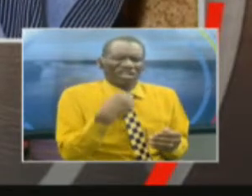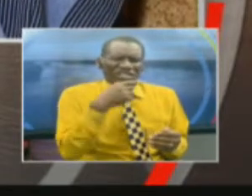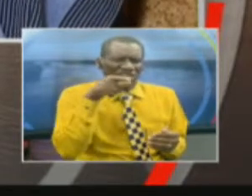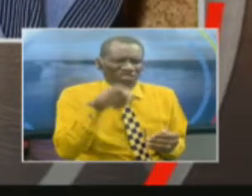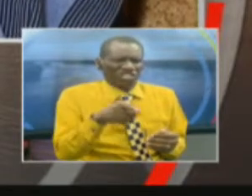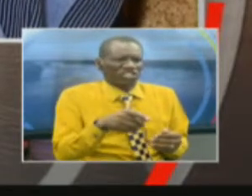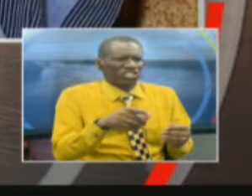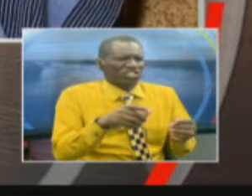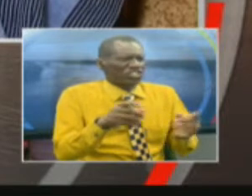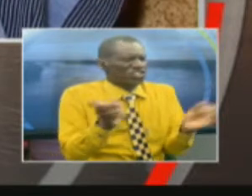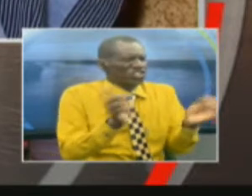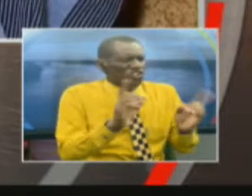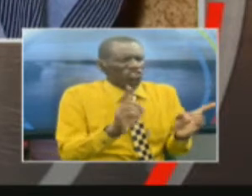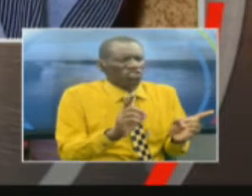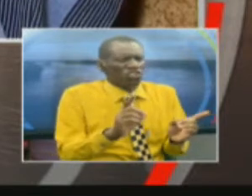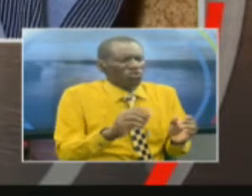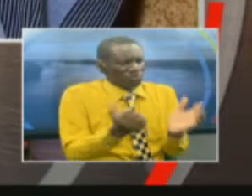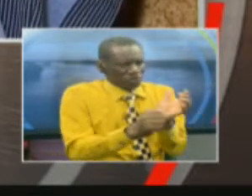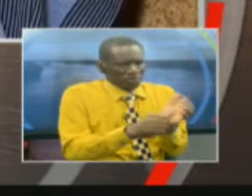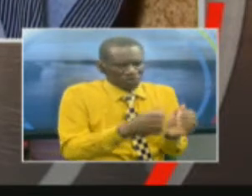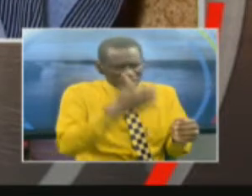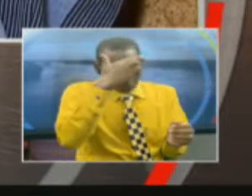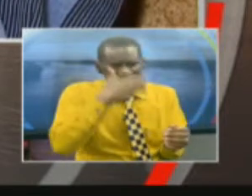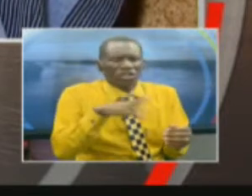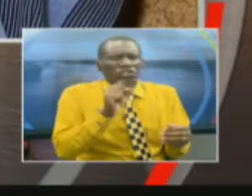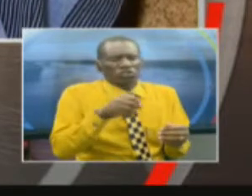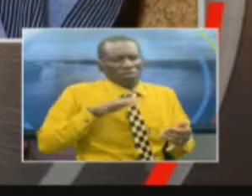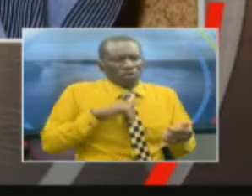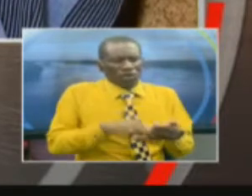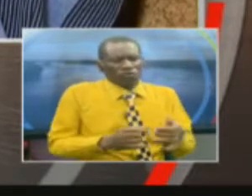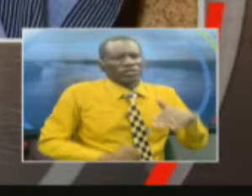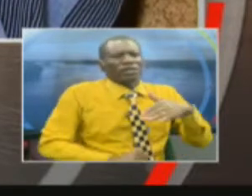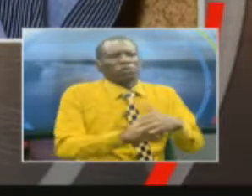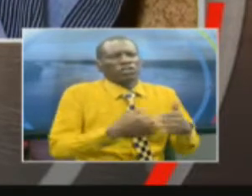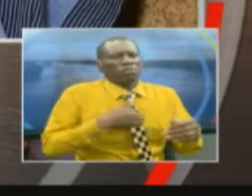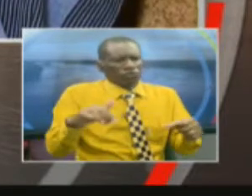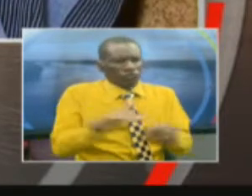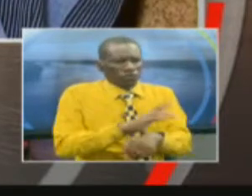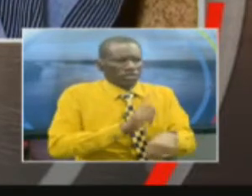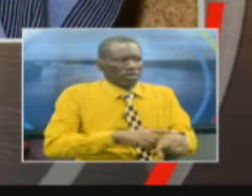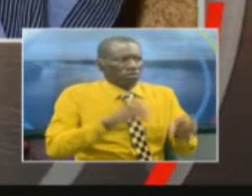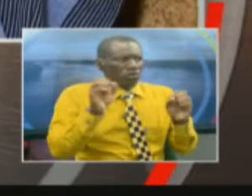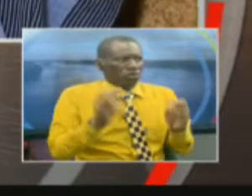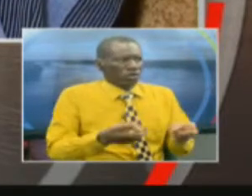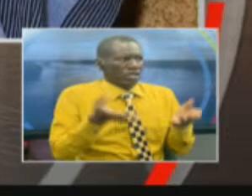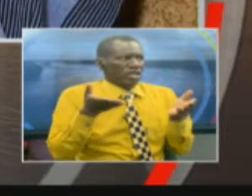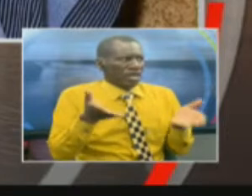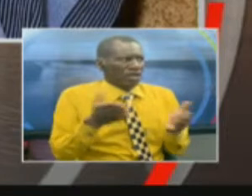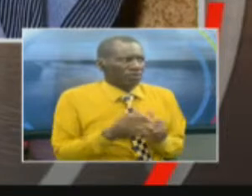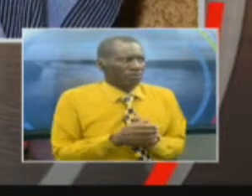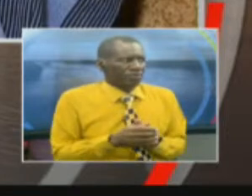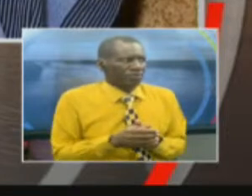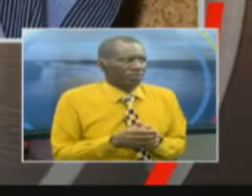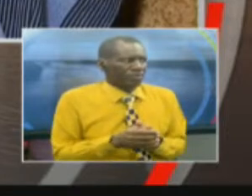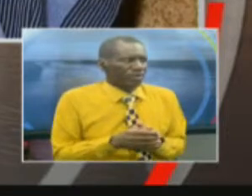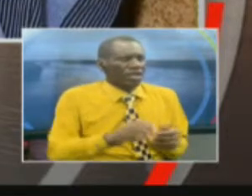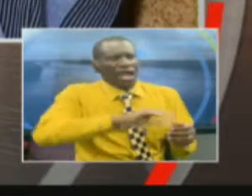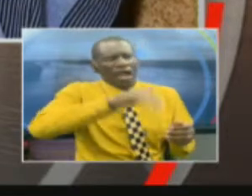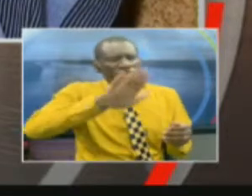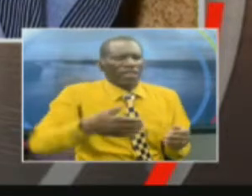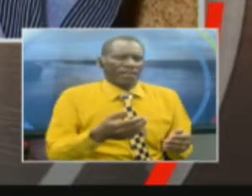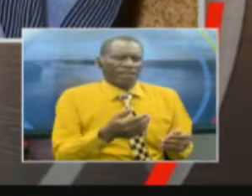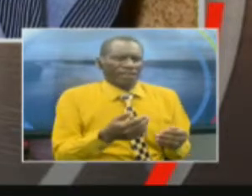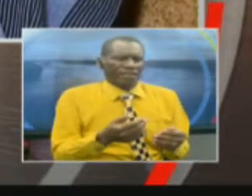a notion, you know. So she was there for me all along. Okay. All right. And apart from